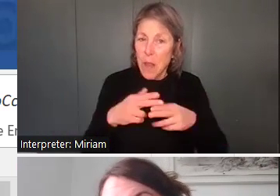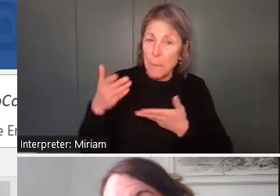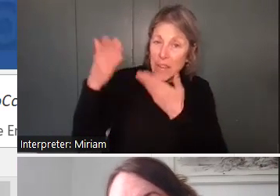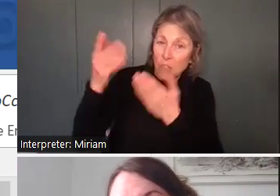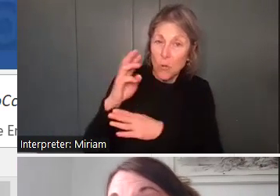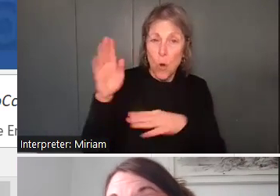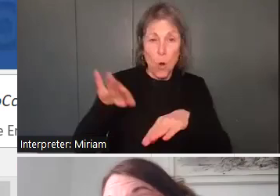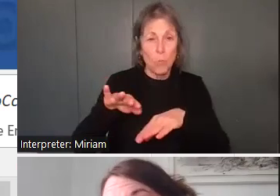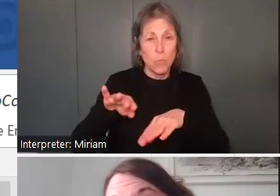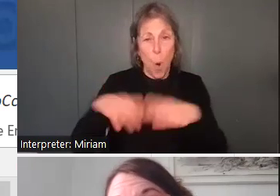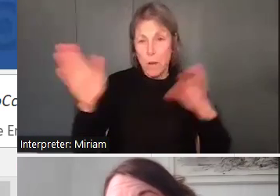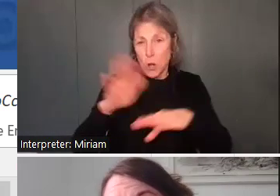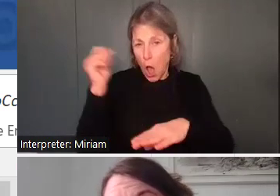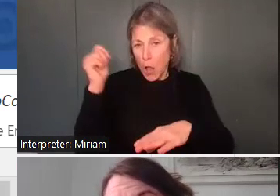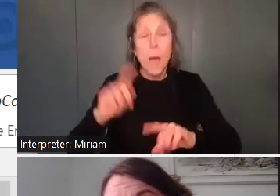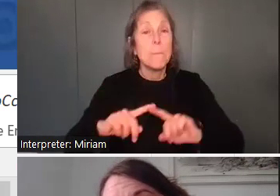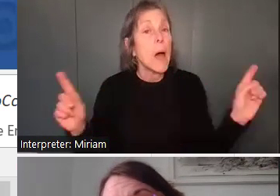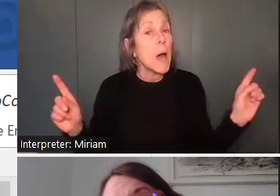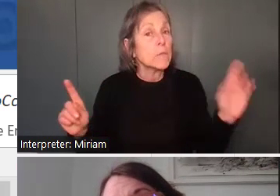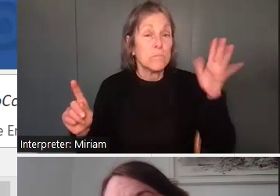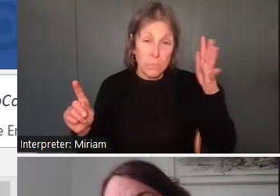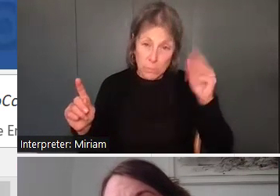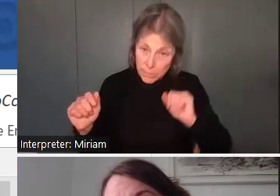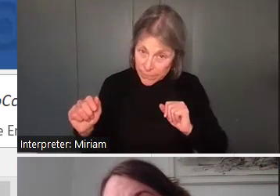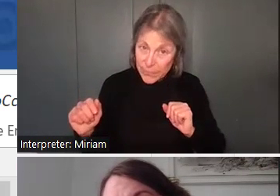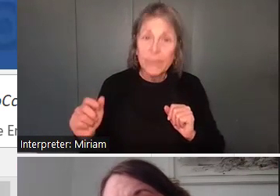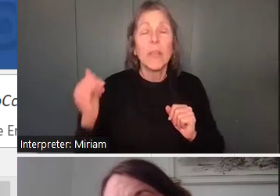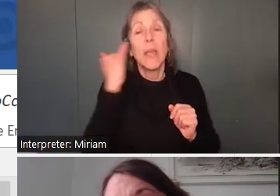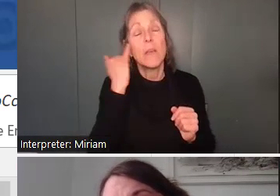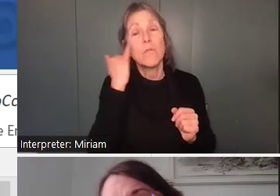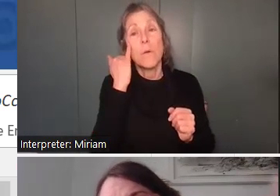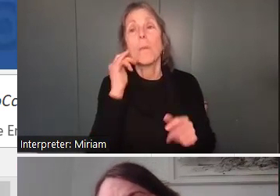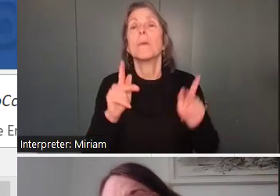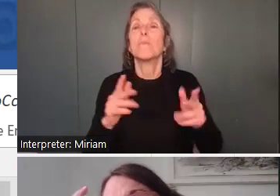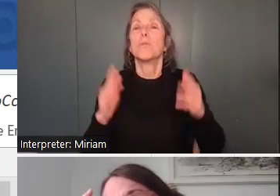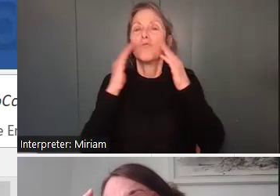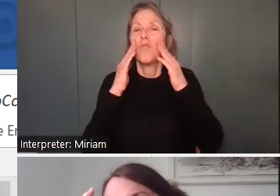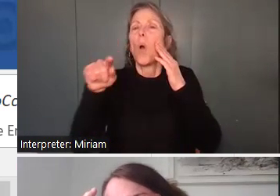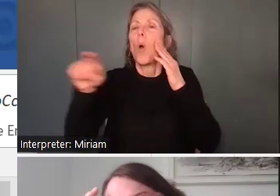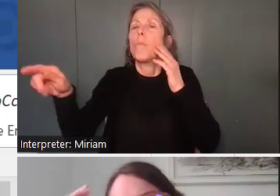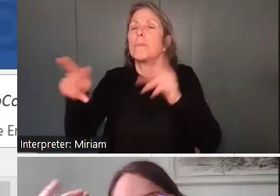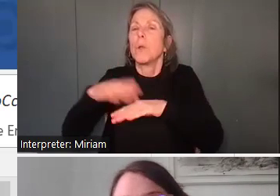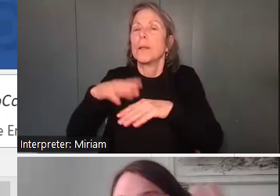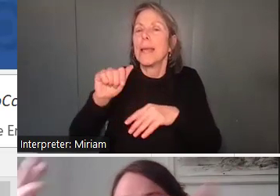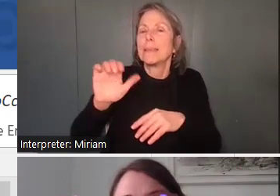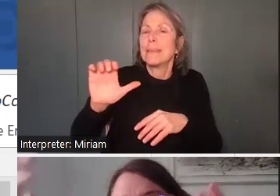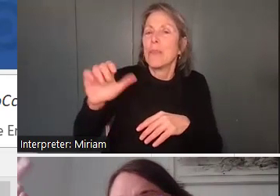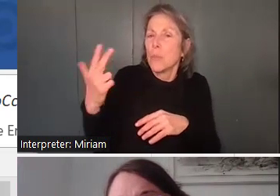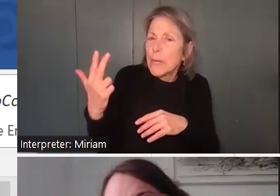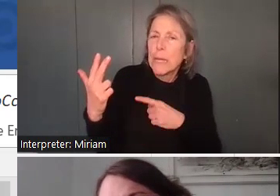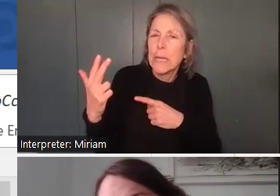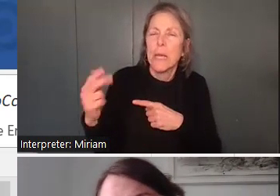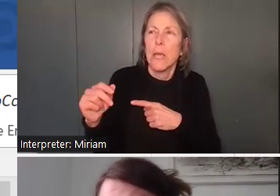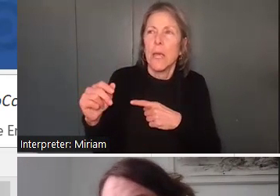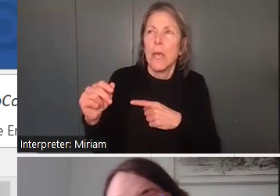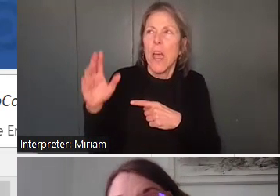that's true. But on the other hand, if people know people on AC3, that's kind of going to be